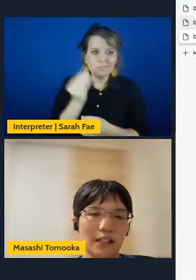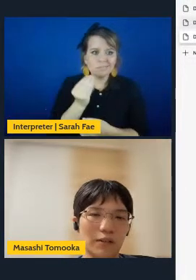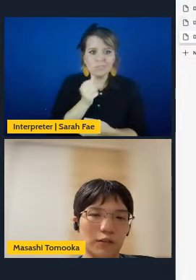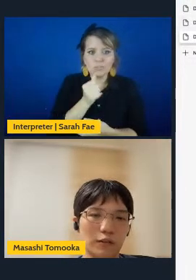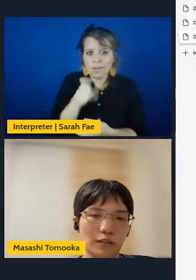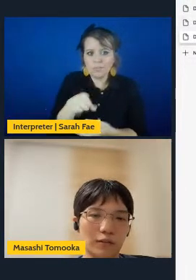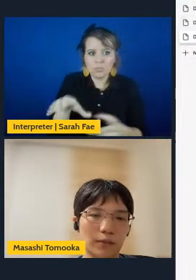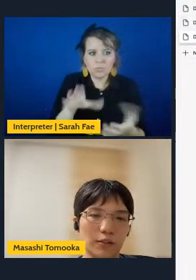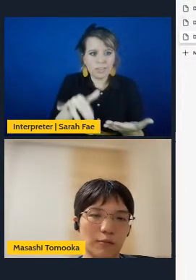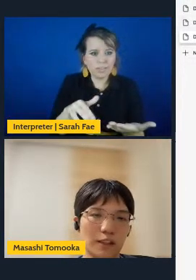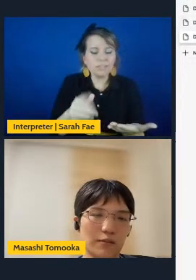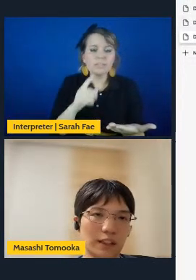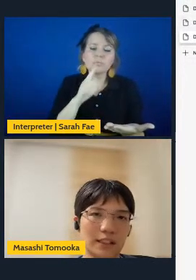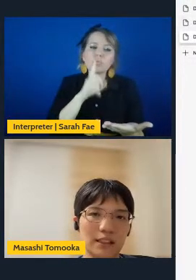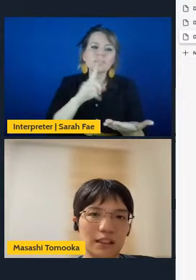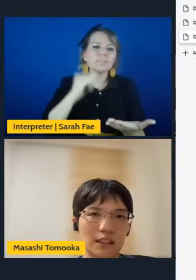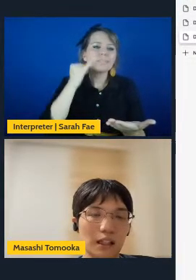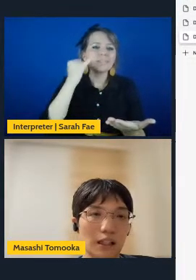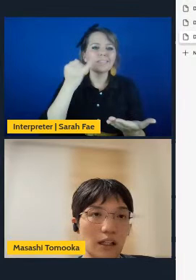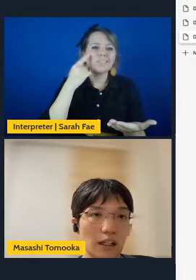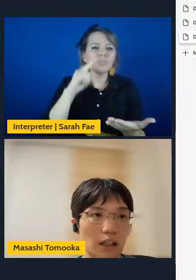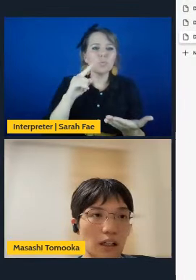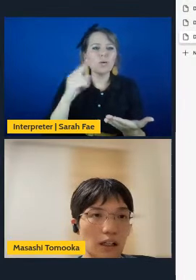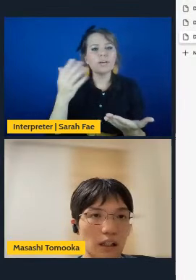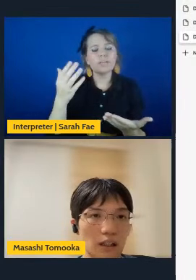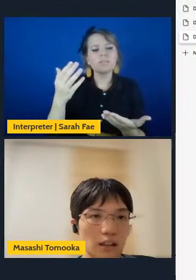also ideal for performance-wise.